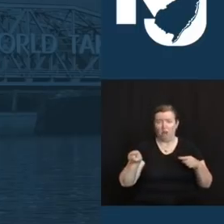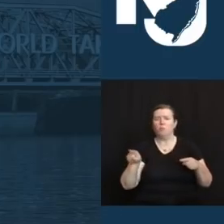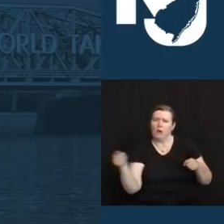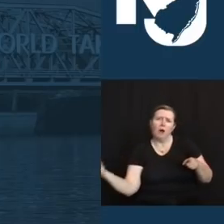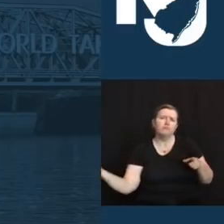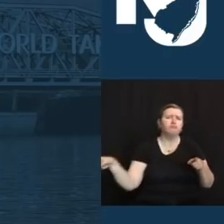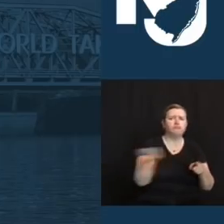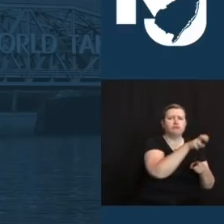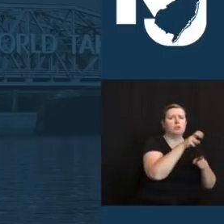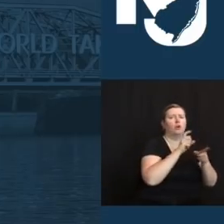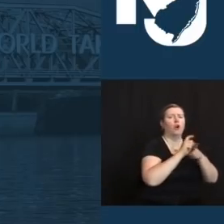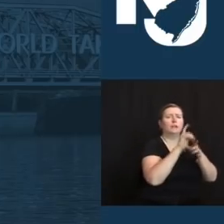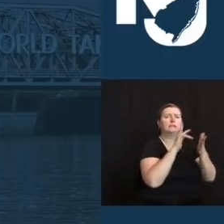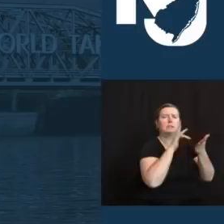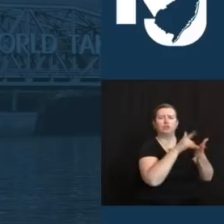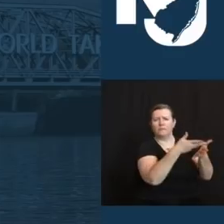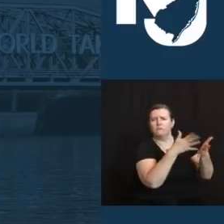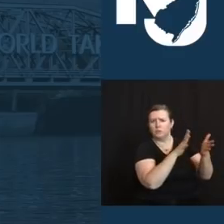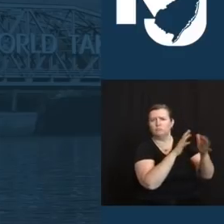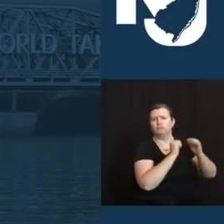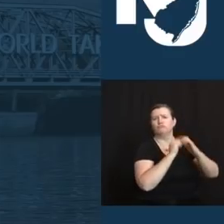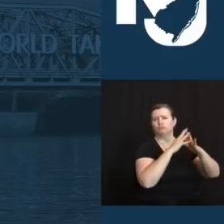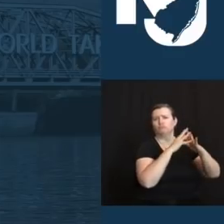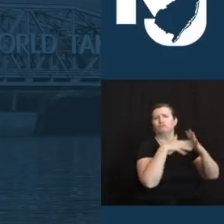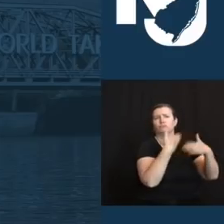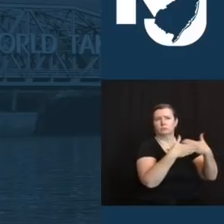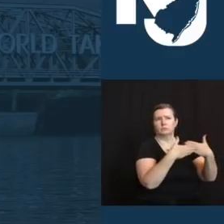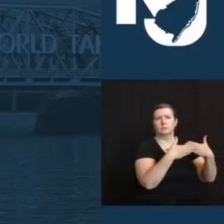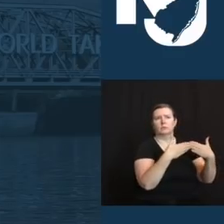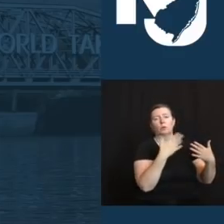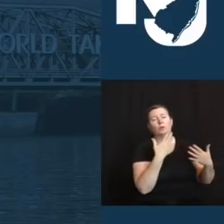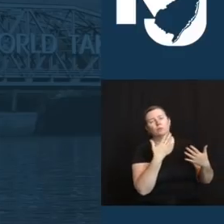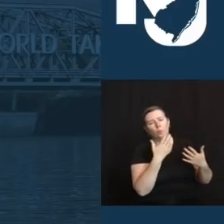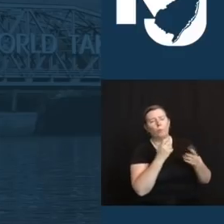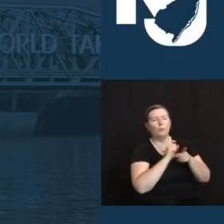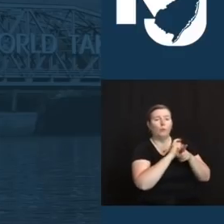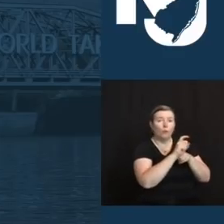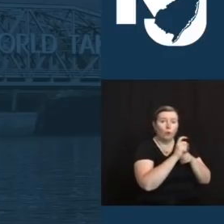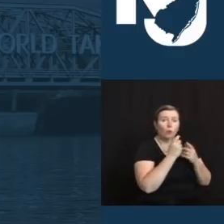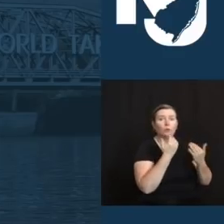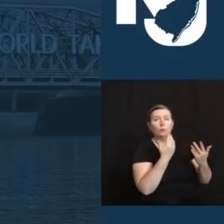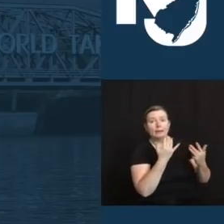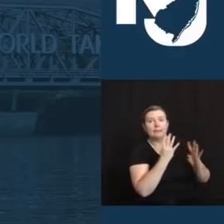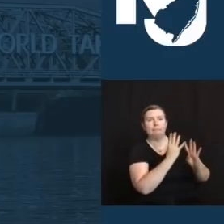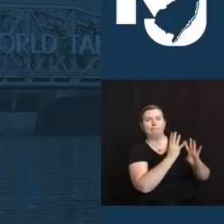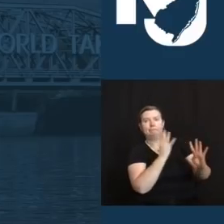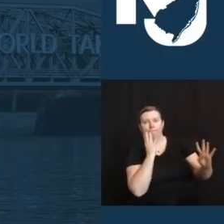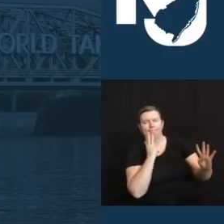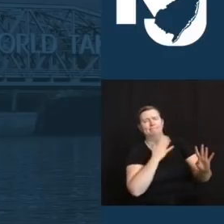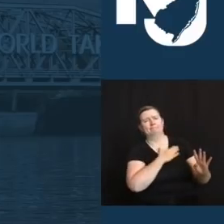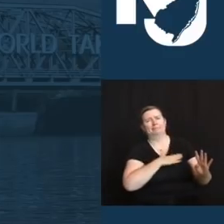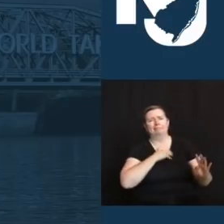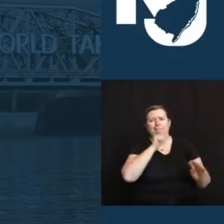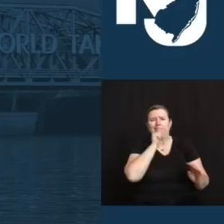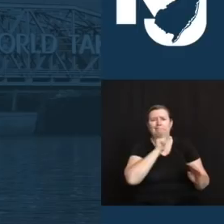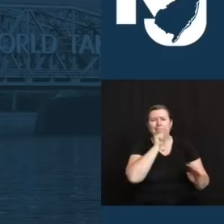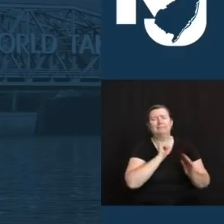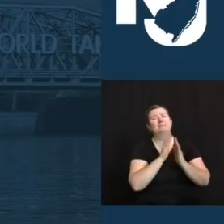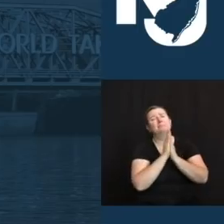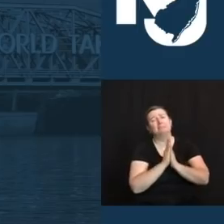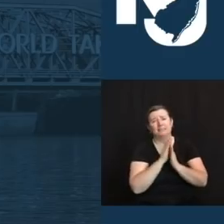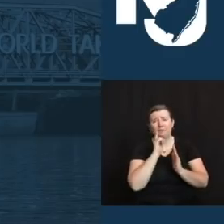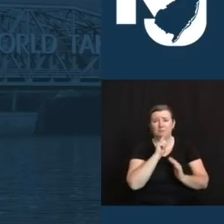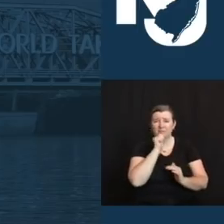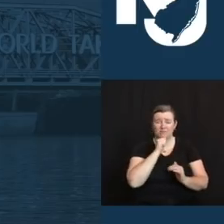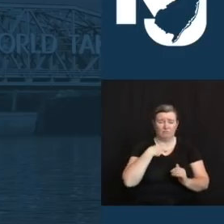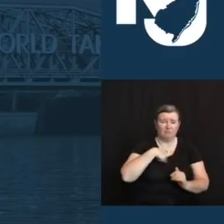we urge your continued patience. We completely respect your frustration, but please bear with us. As we've said